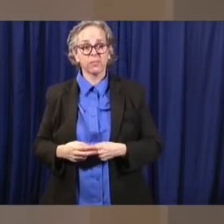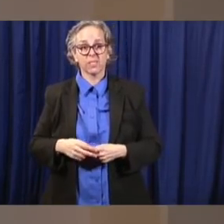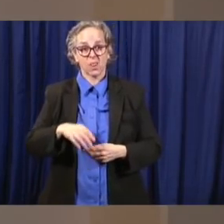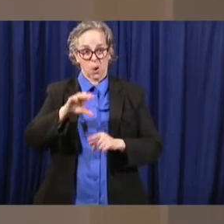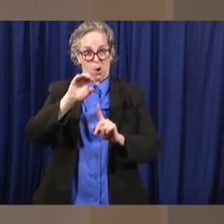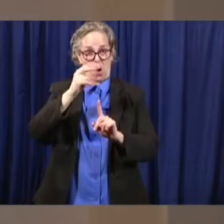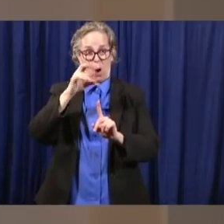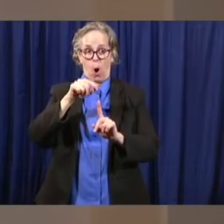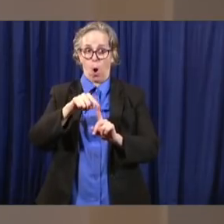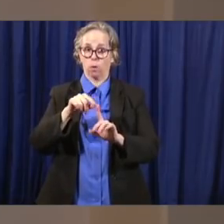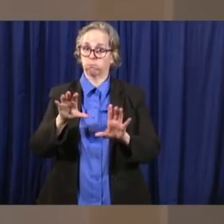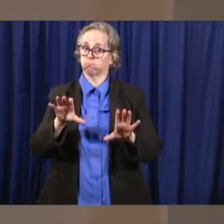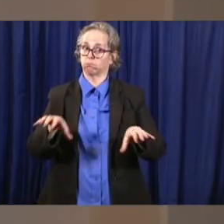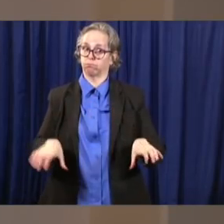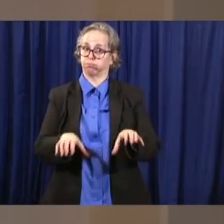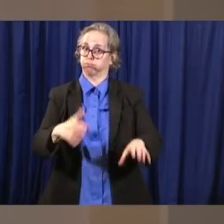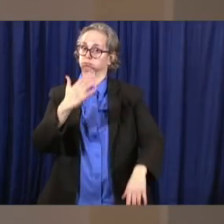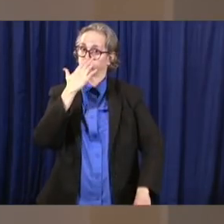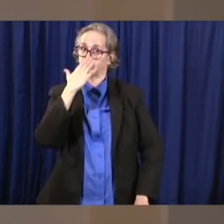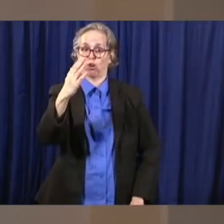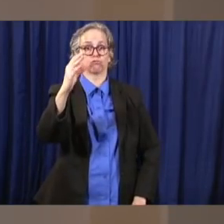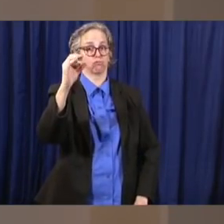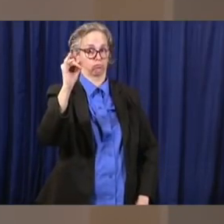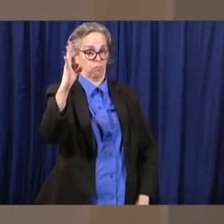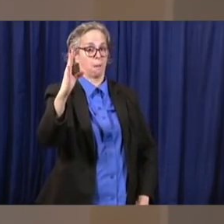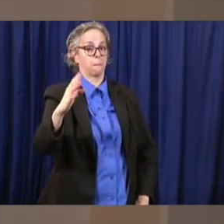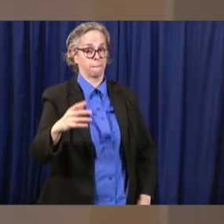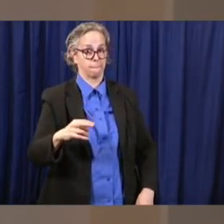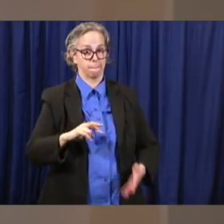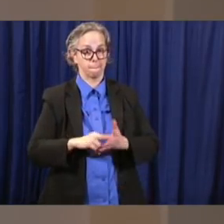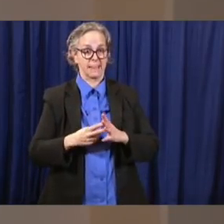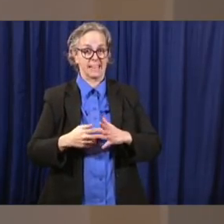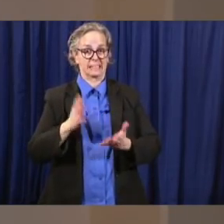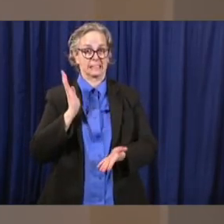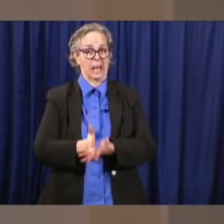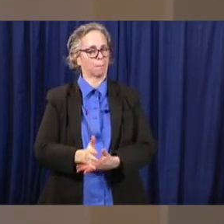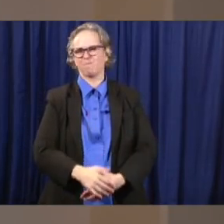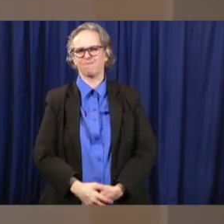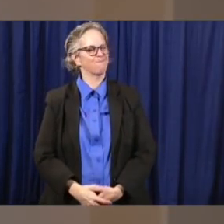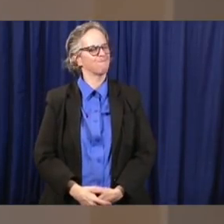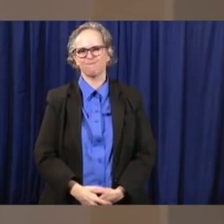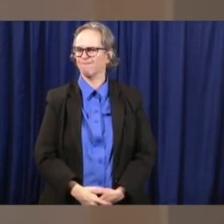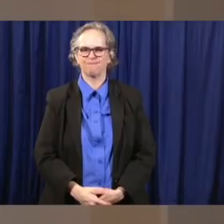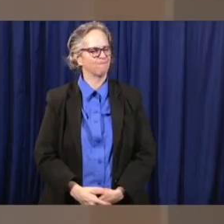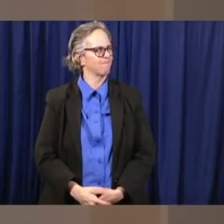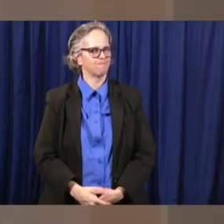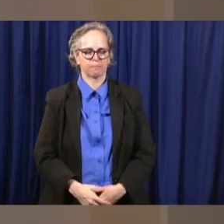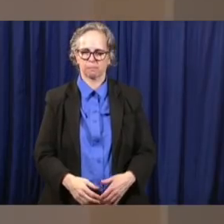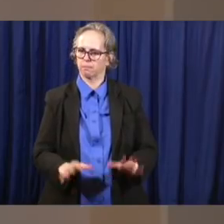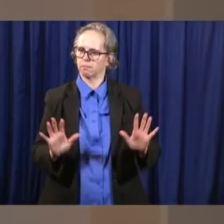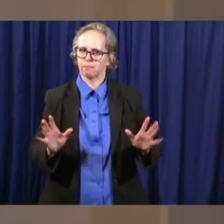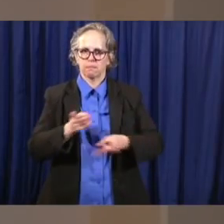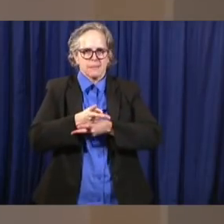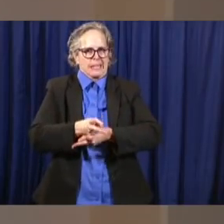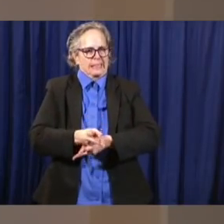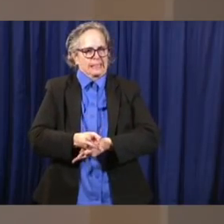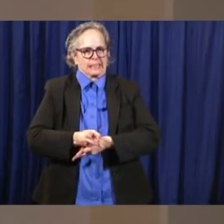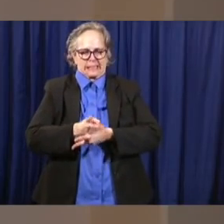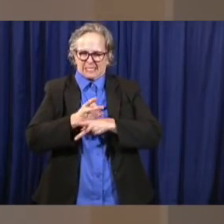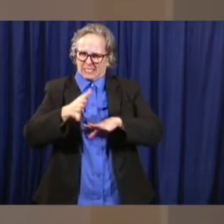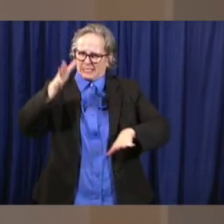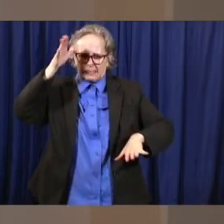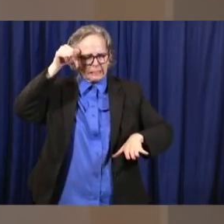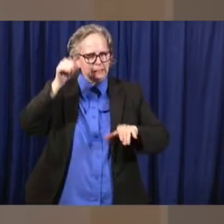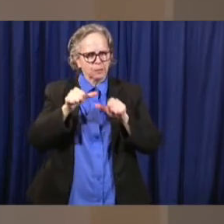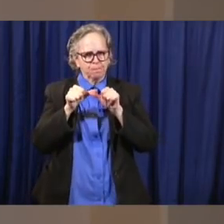job, but that is not licensed to let up. It is to say to you that if we keep going, if we stay